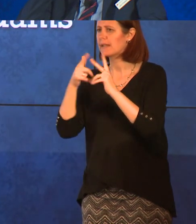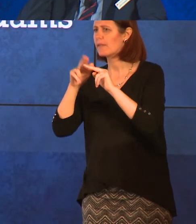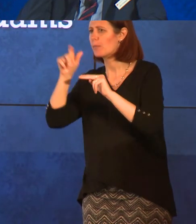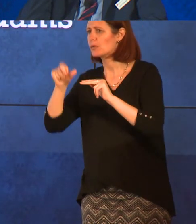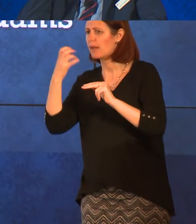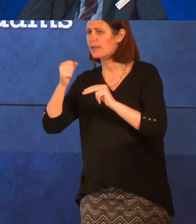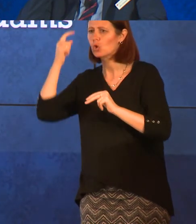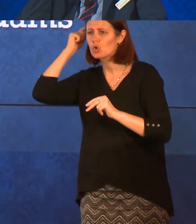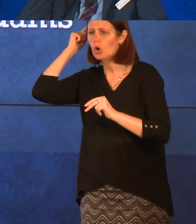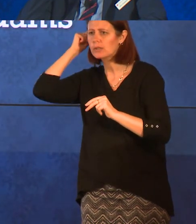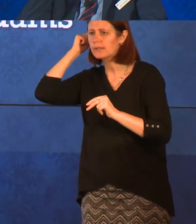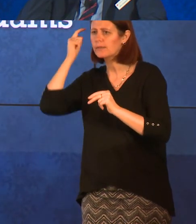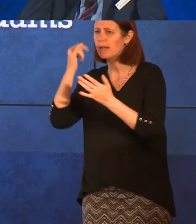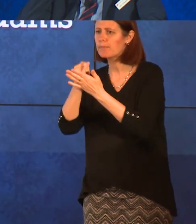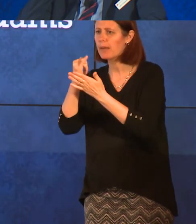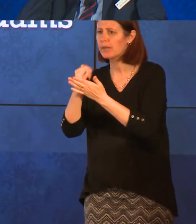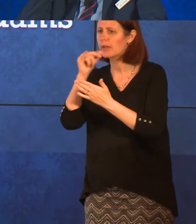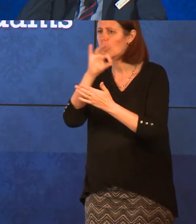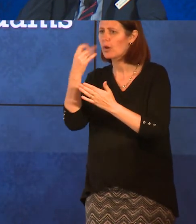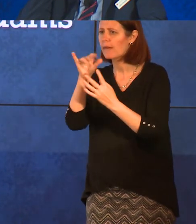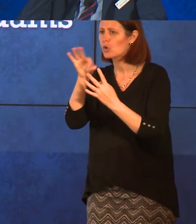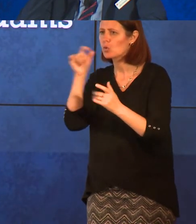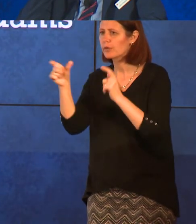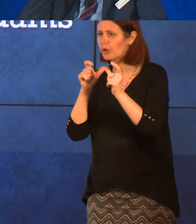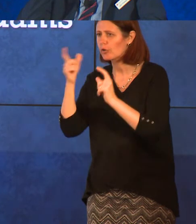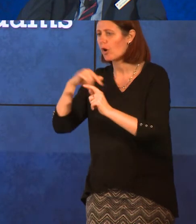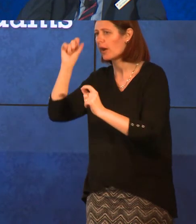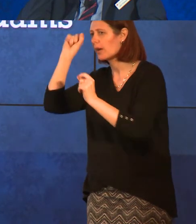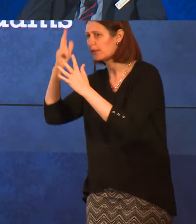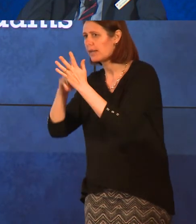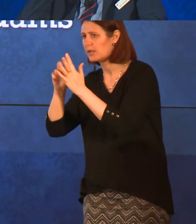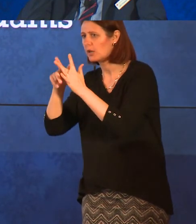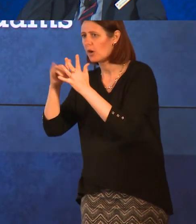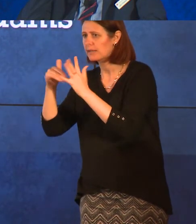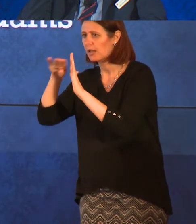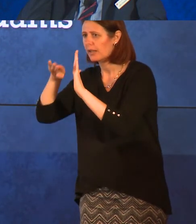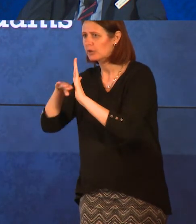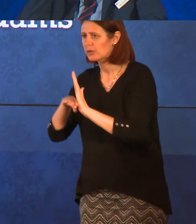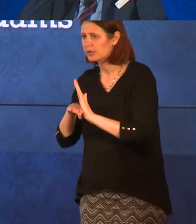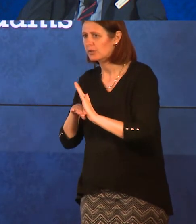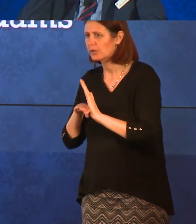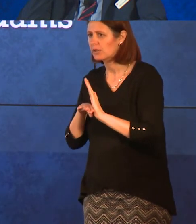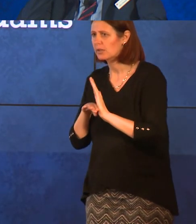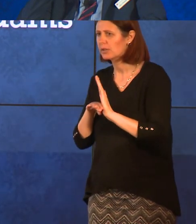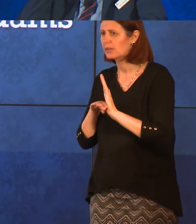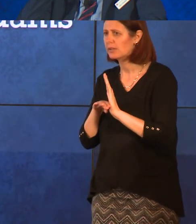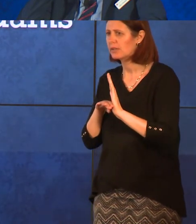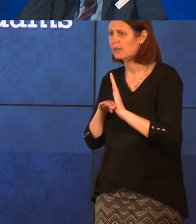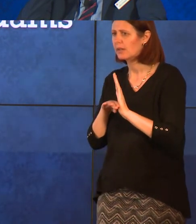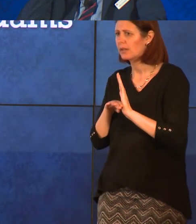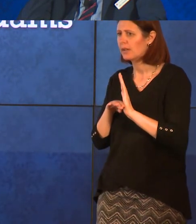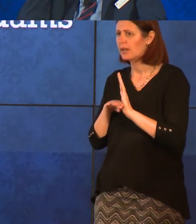and they don't have choice and control, but in line with the NDIS legislation and the new NDIS